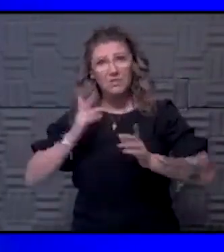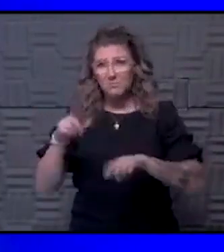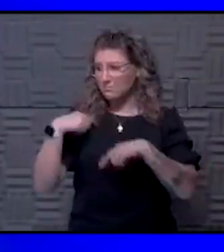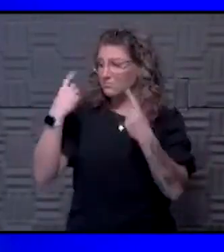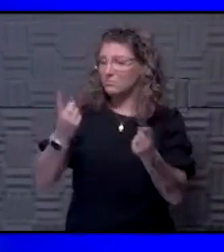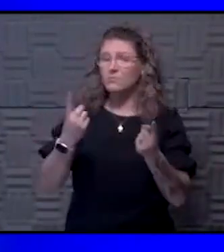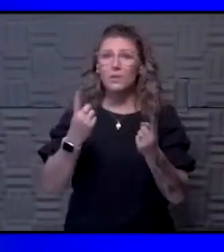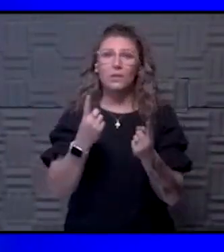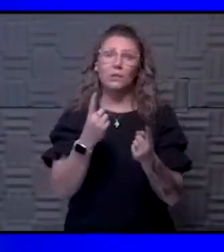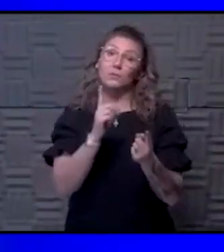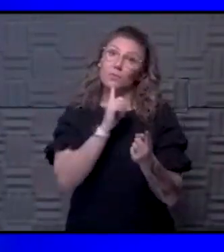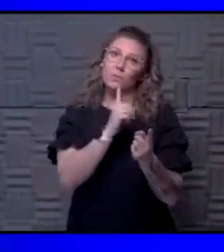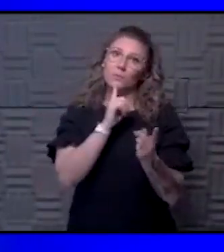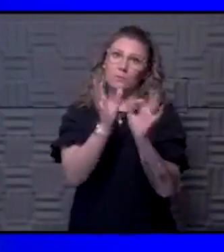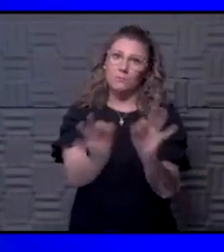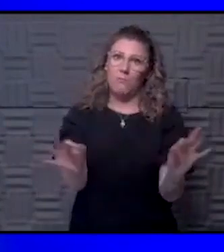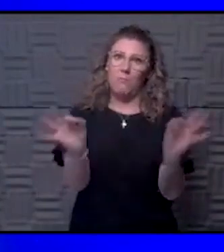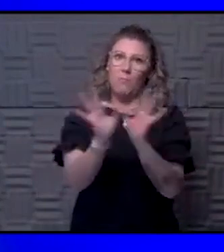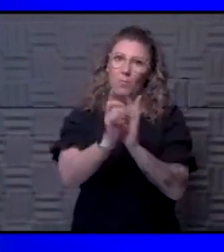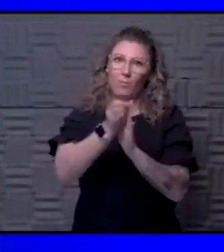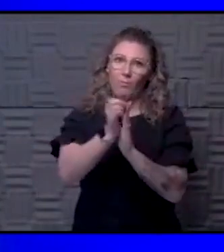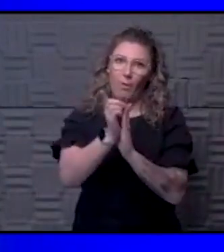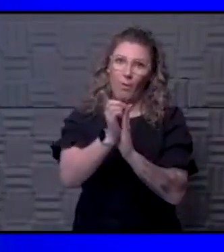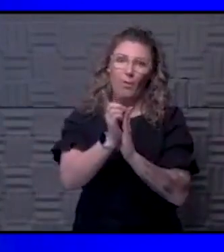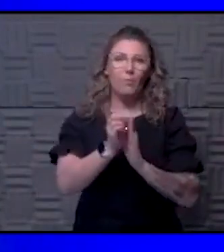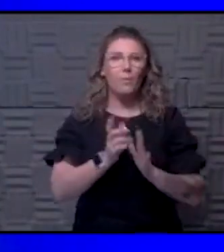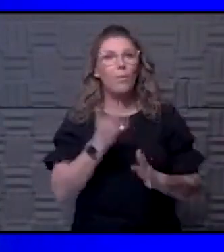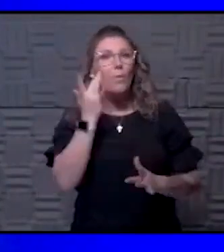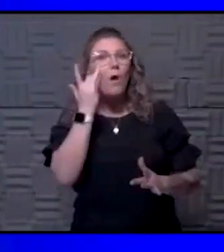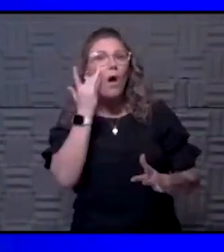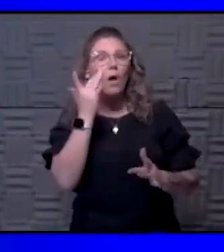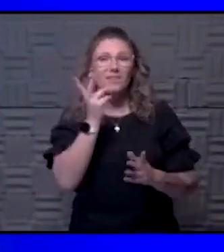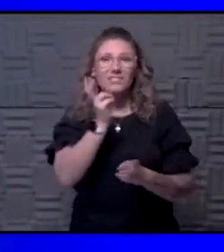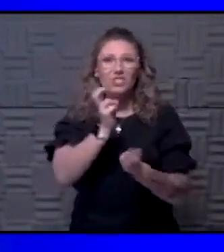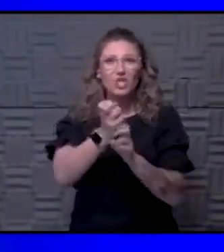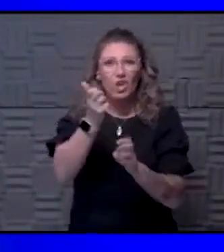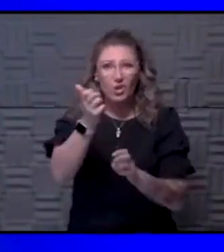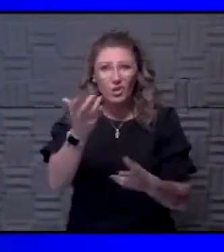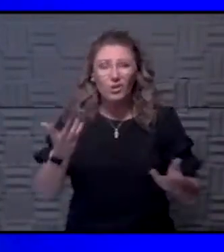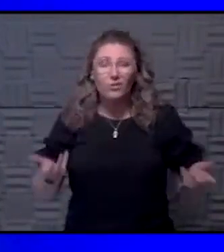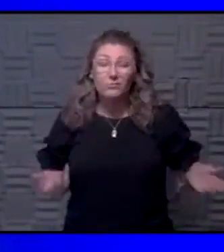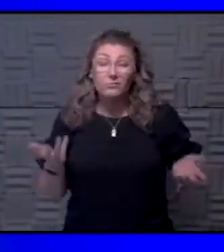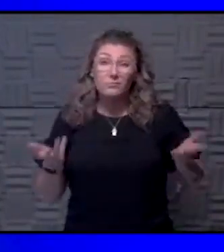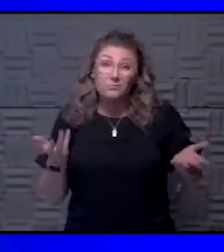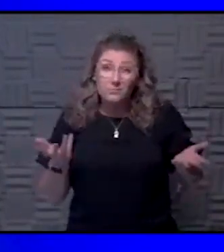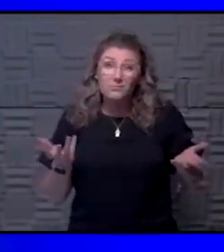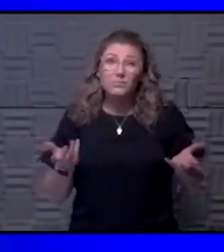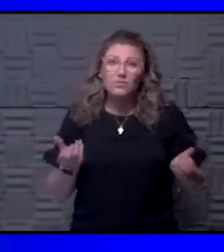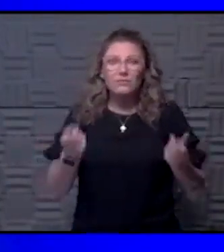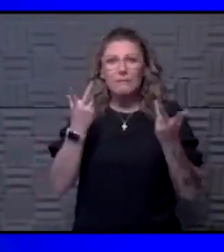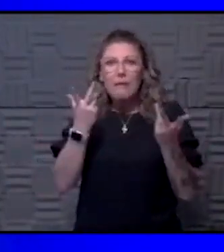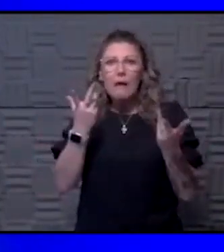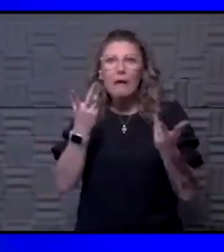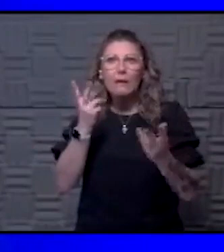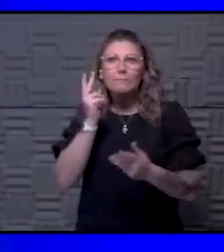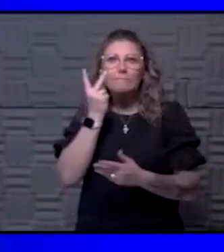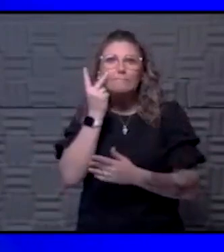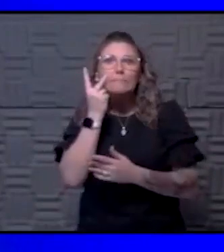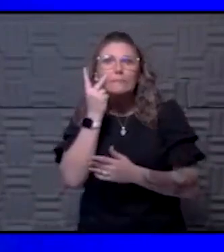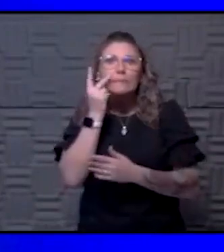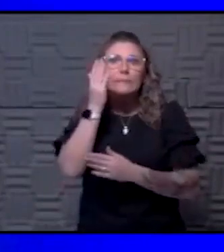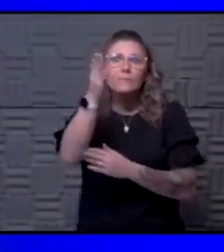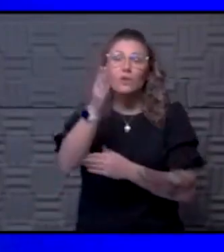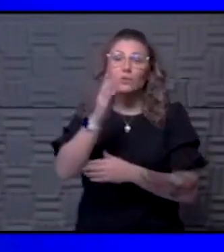this very critical point where it is going to be harder. So I think there's a lot to be seen. Certainly the J&J